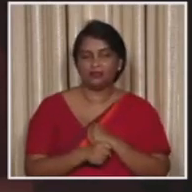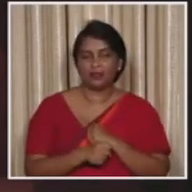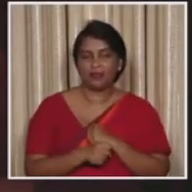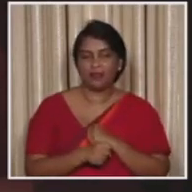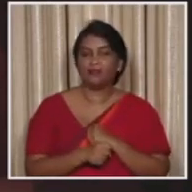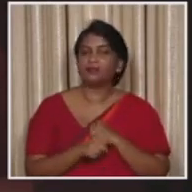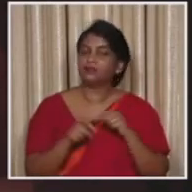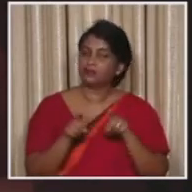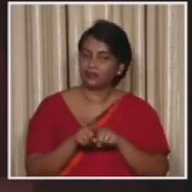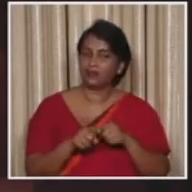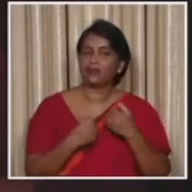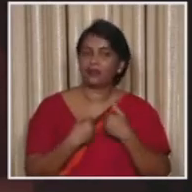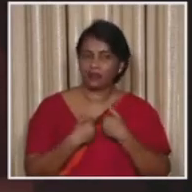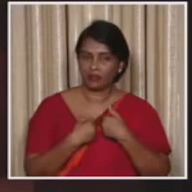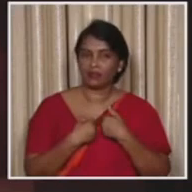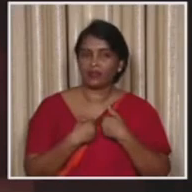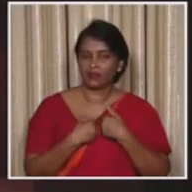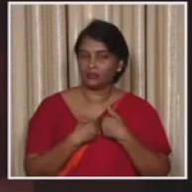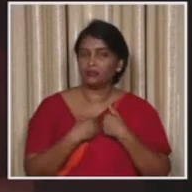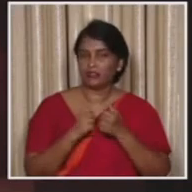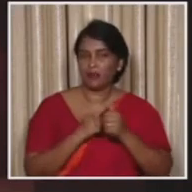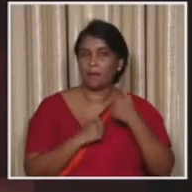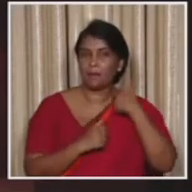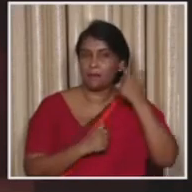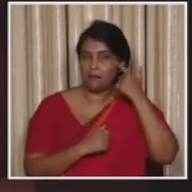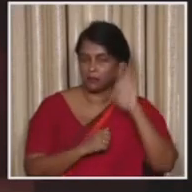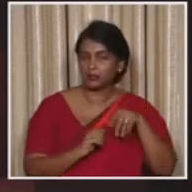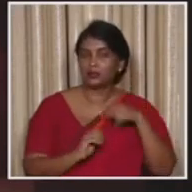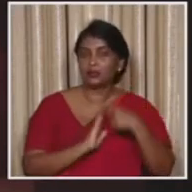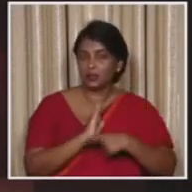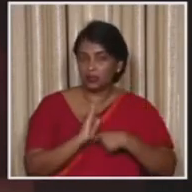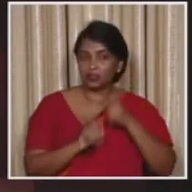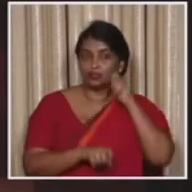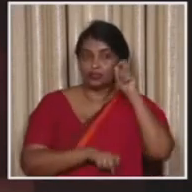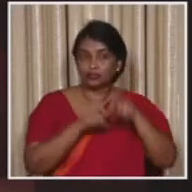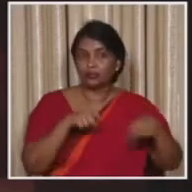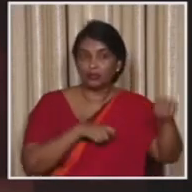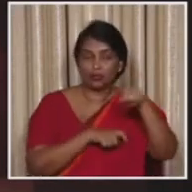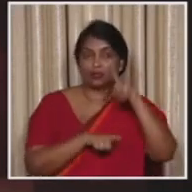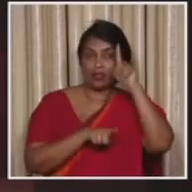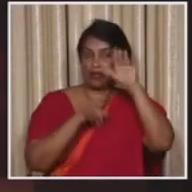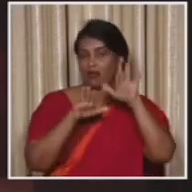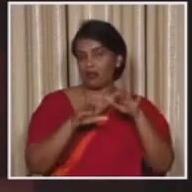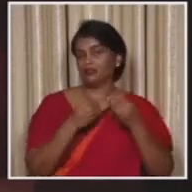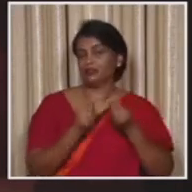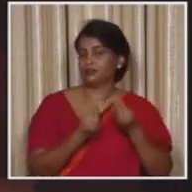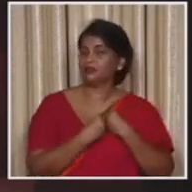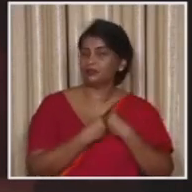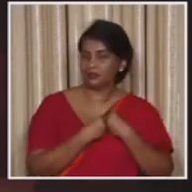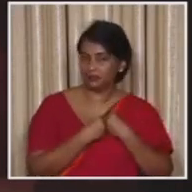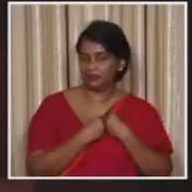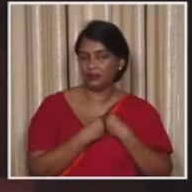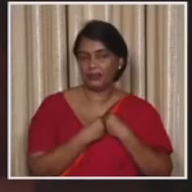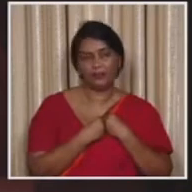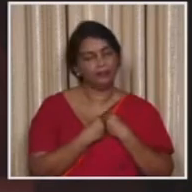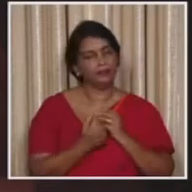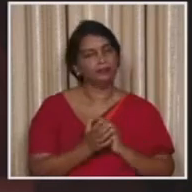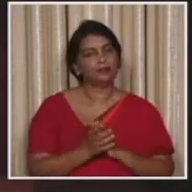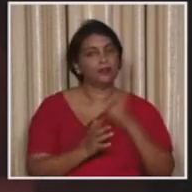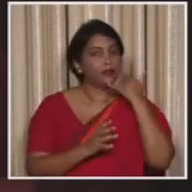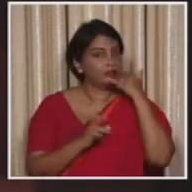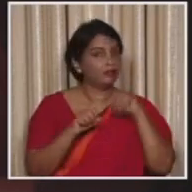people. Now, as far as SJB economic policy is concerned and our principles are